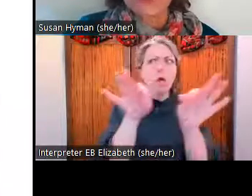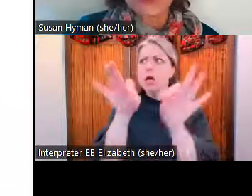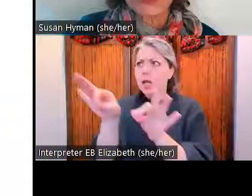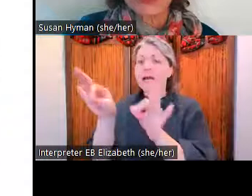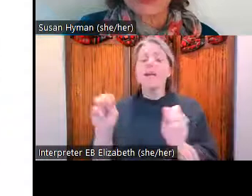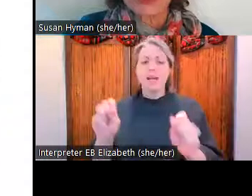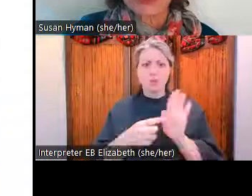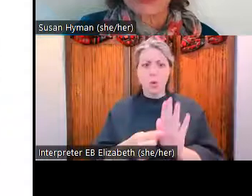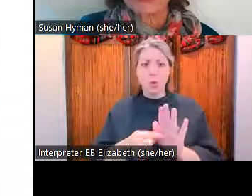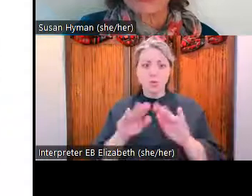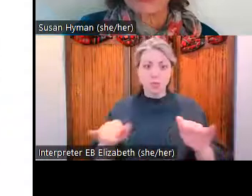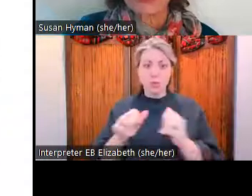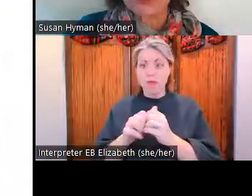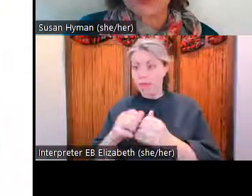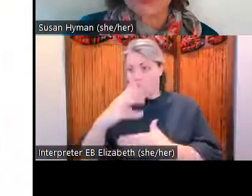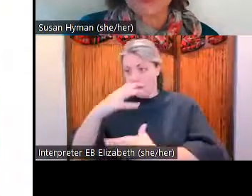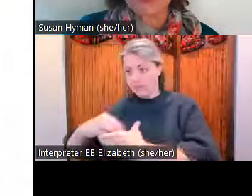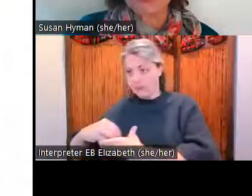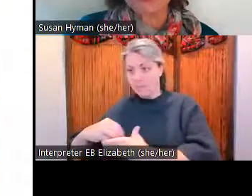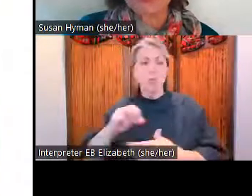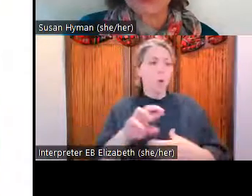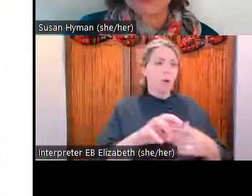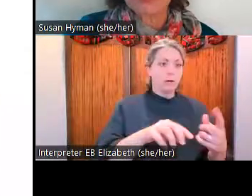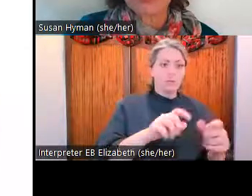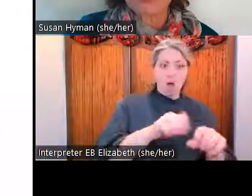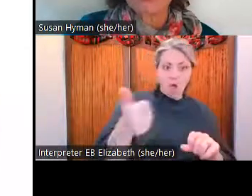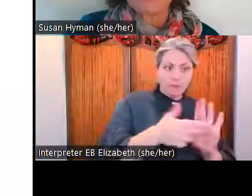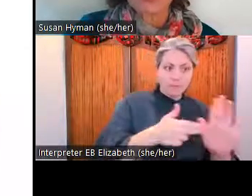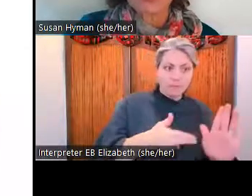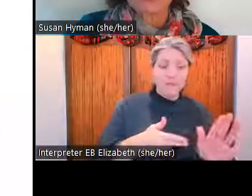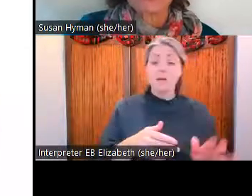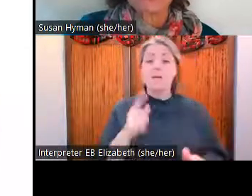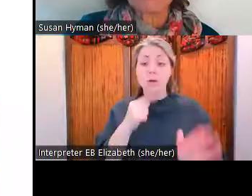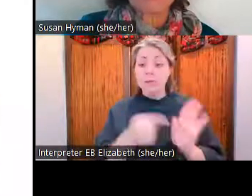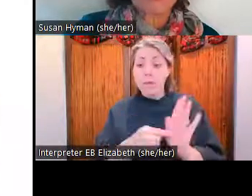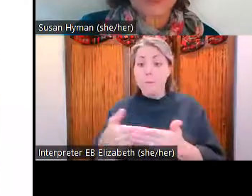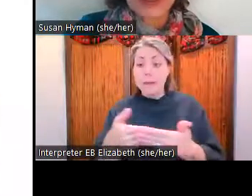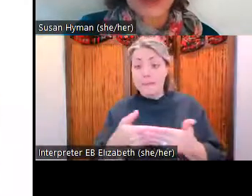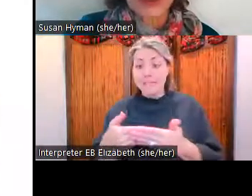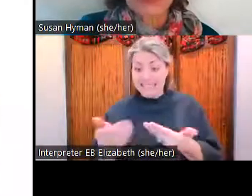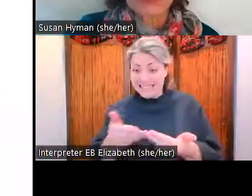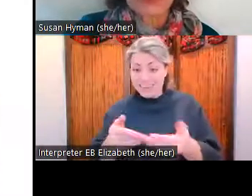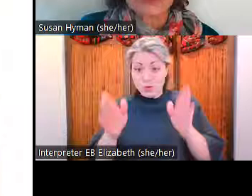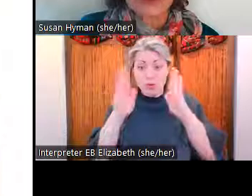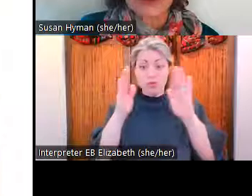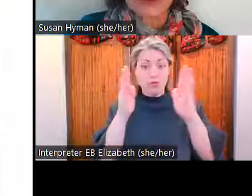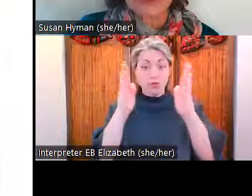our conversations about ADHD this morning, you know, that babies who are distractible may